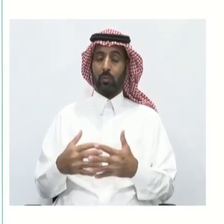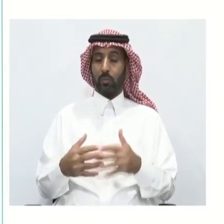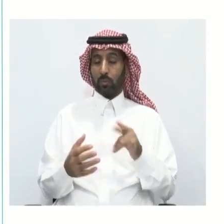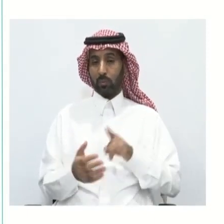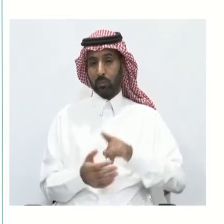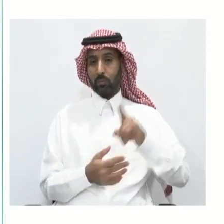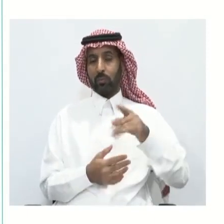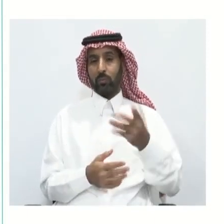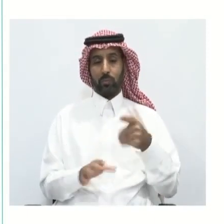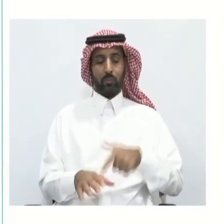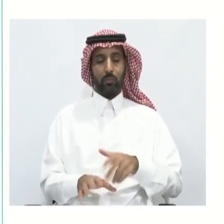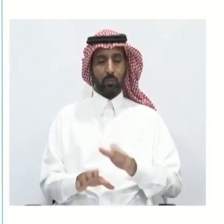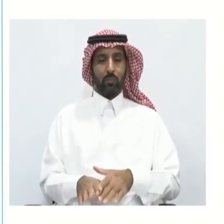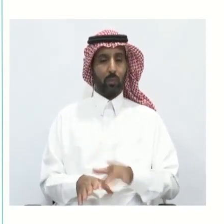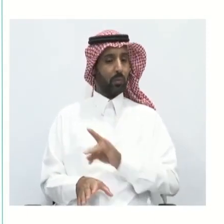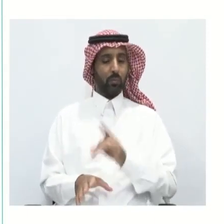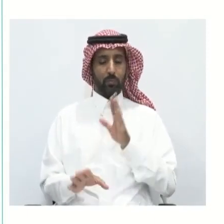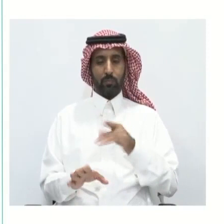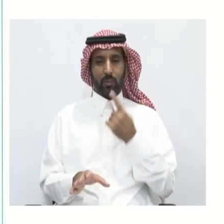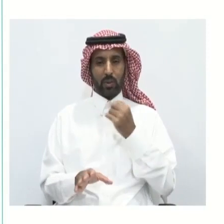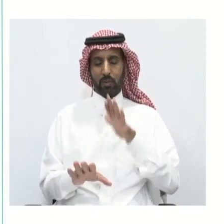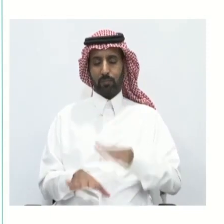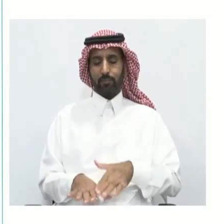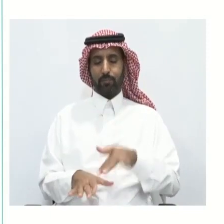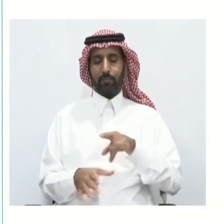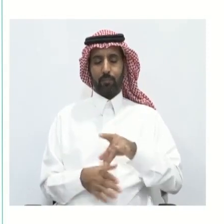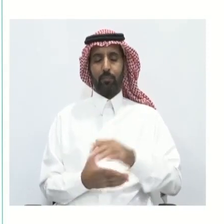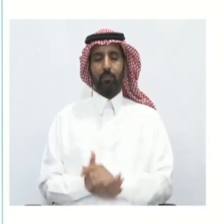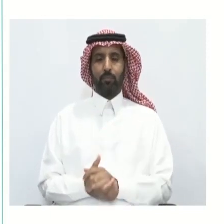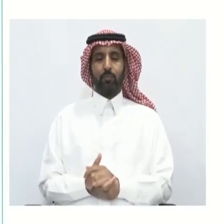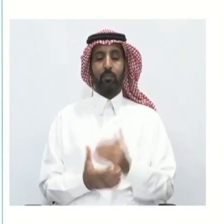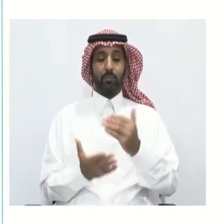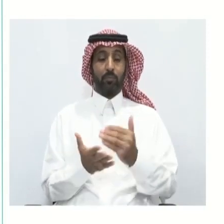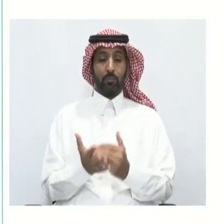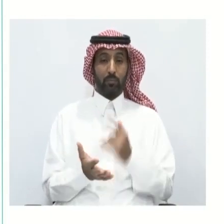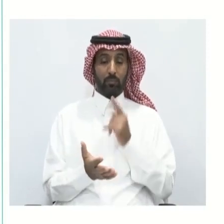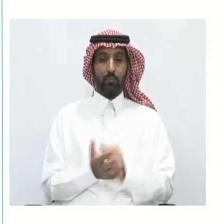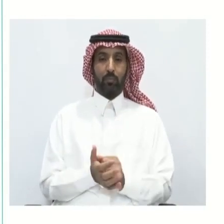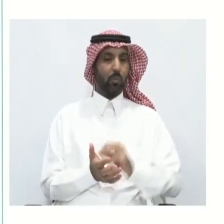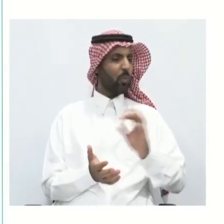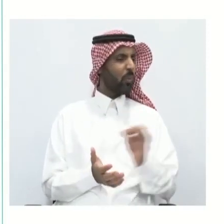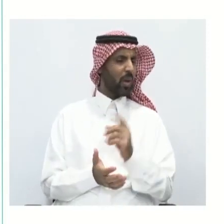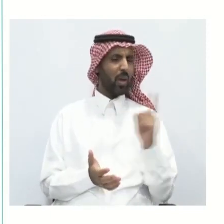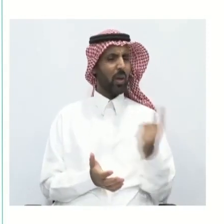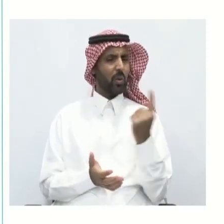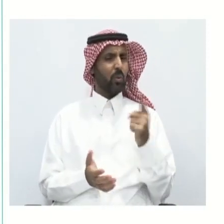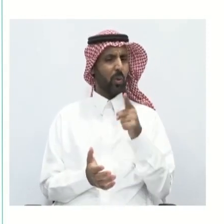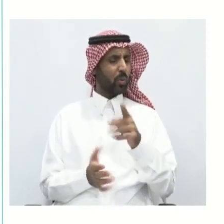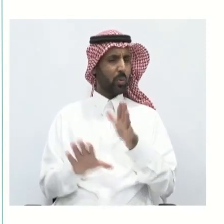plans. I'm not going to travel this year. Also, this is a plan. Here you say, where will you